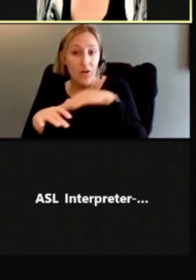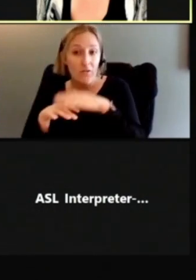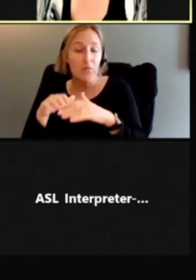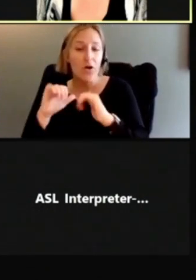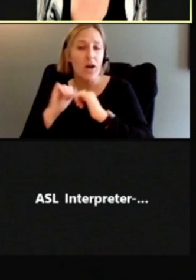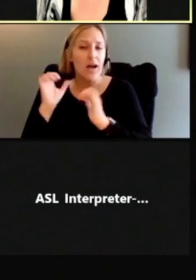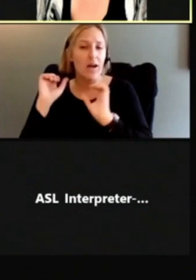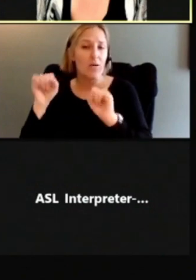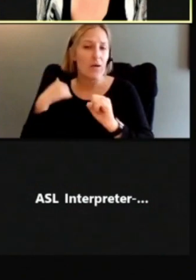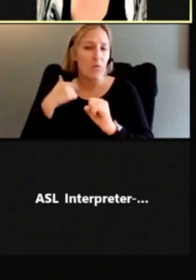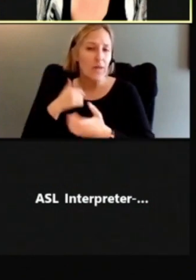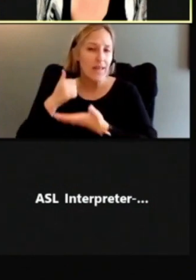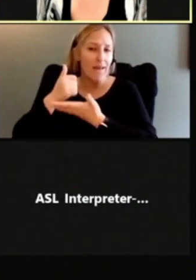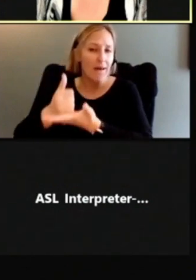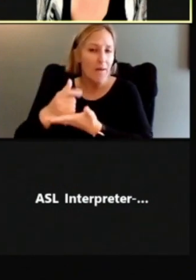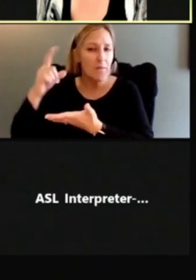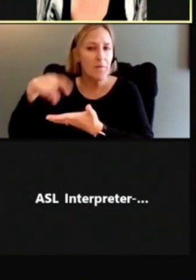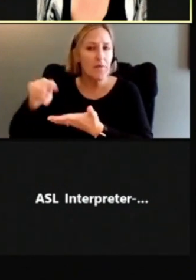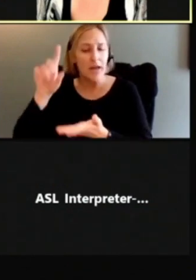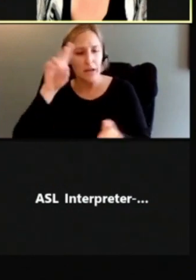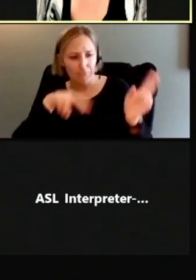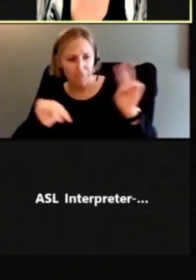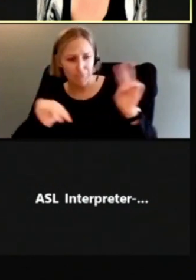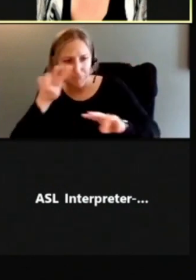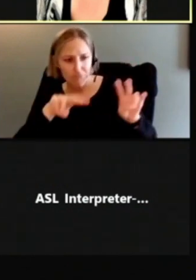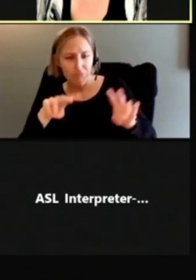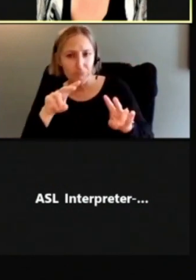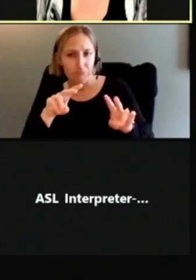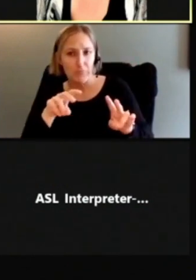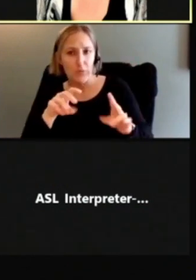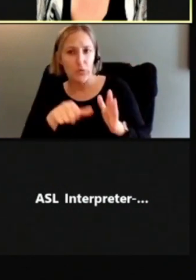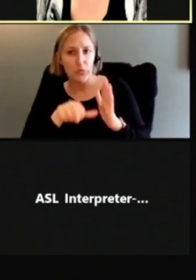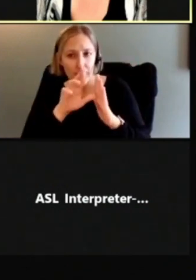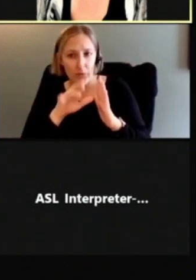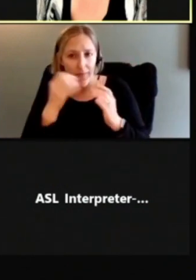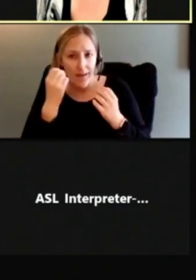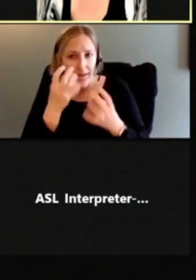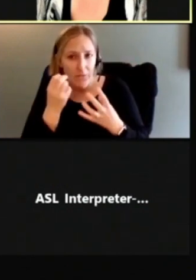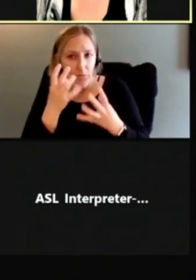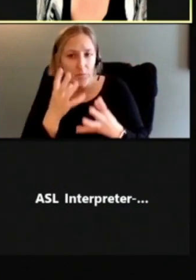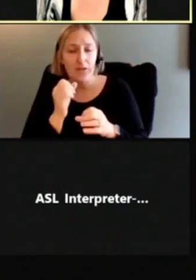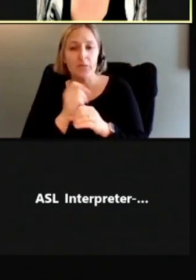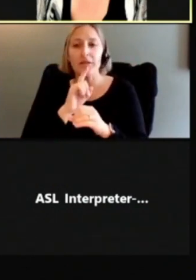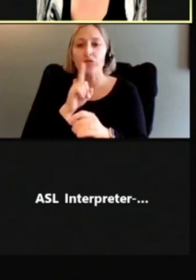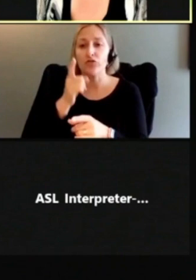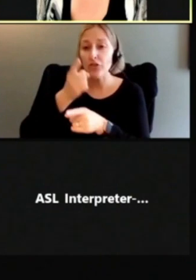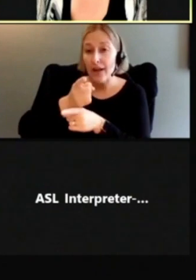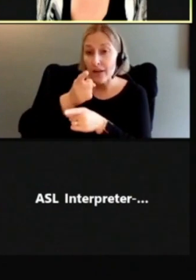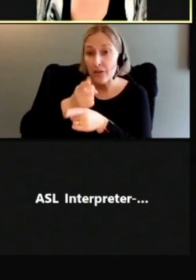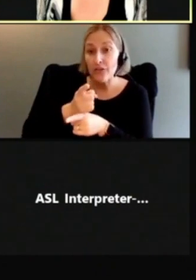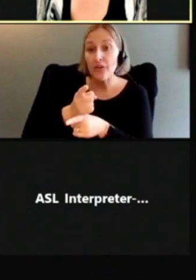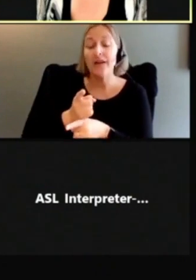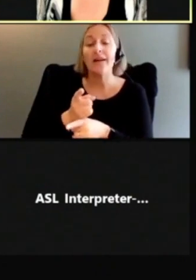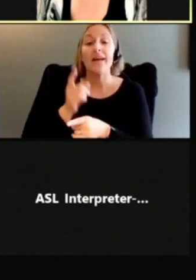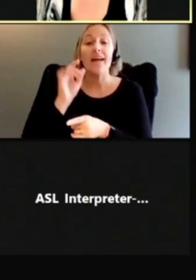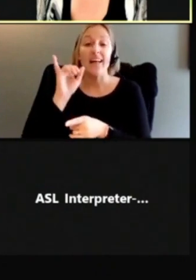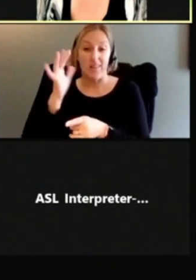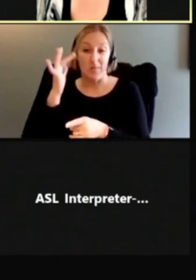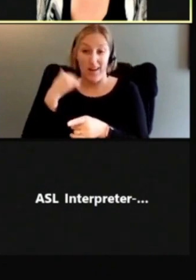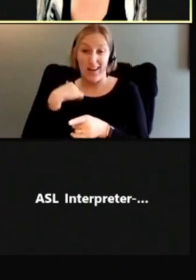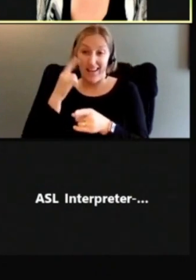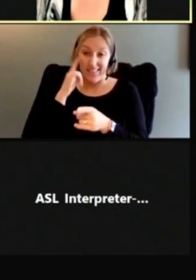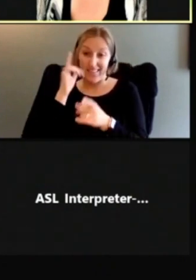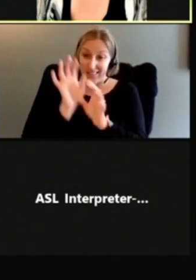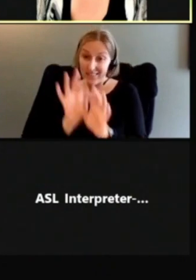as accurate or that it's false? And that's where I think there's a huge benefit of creating